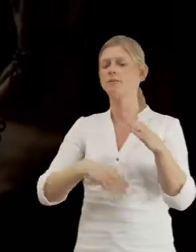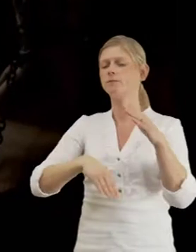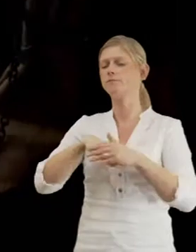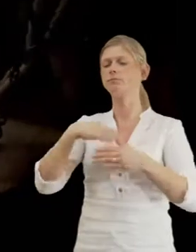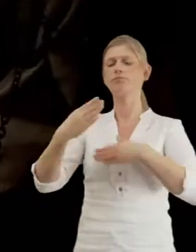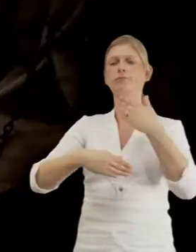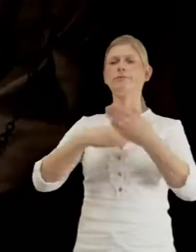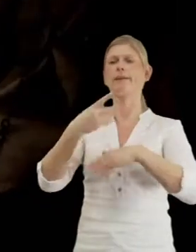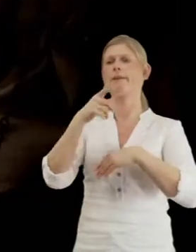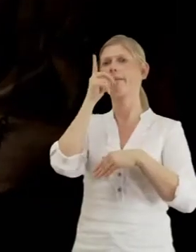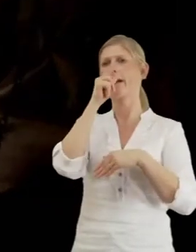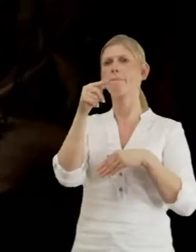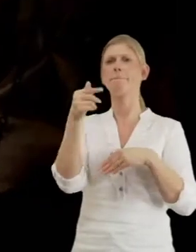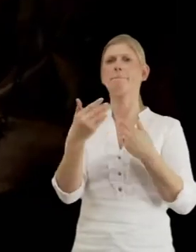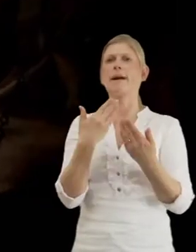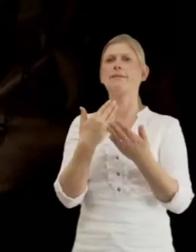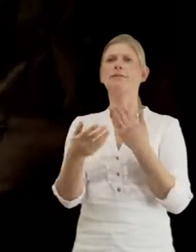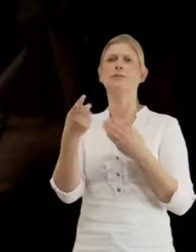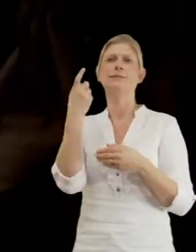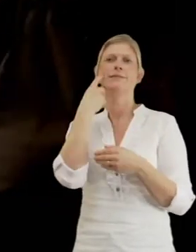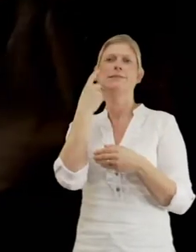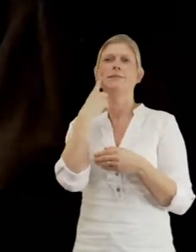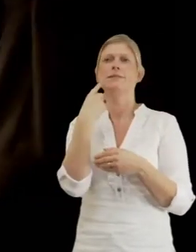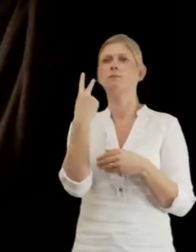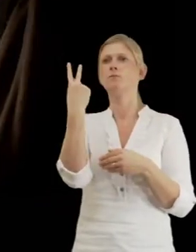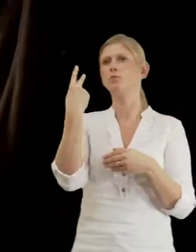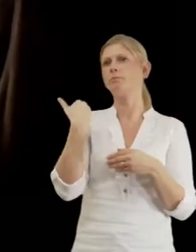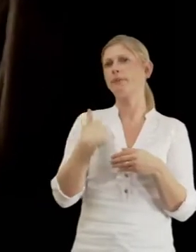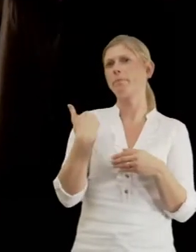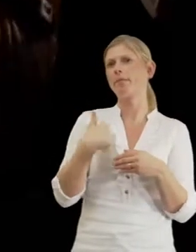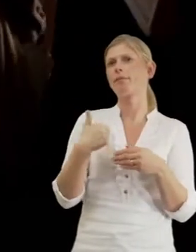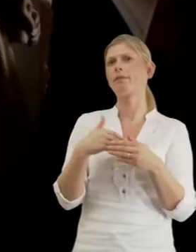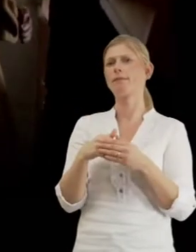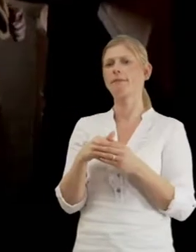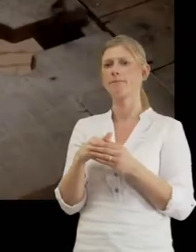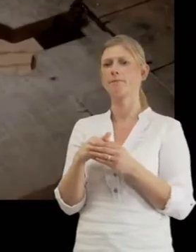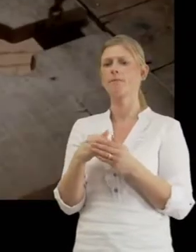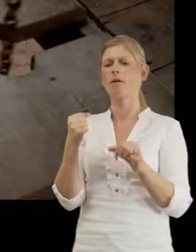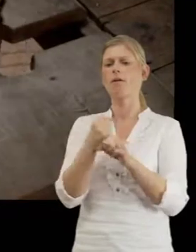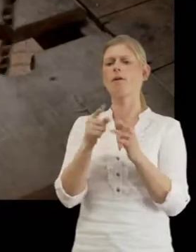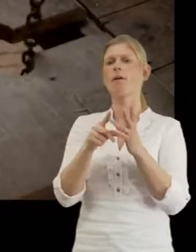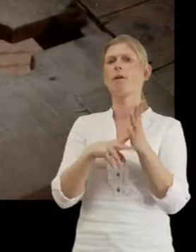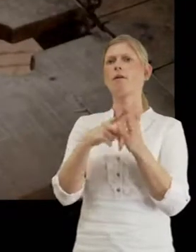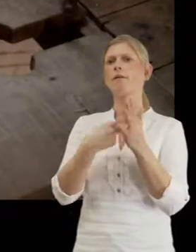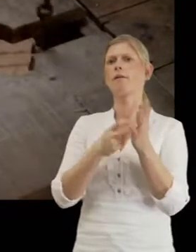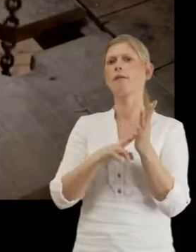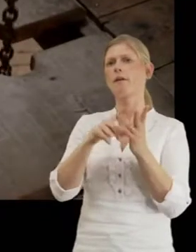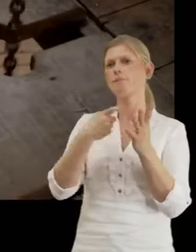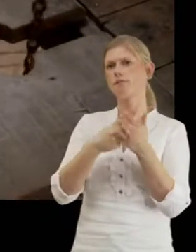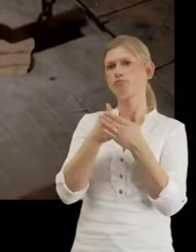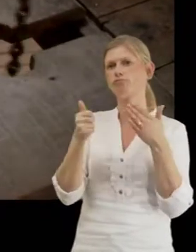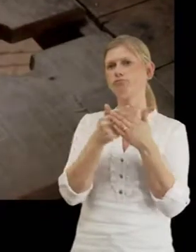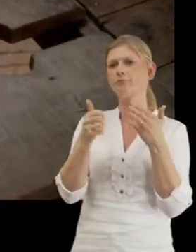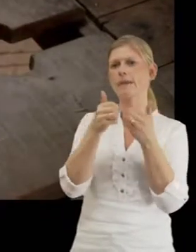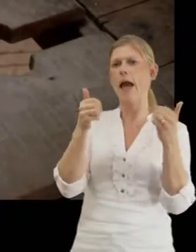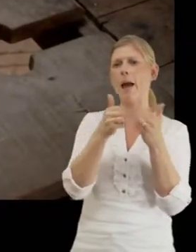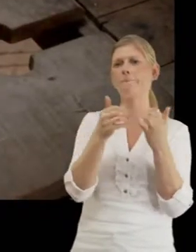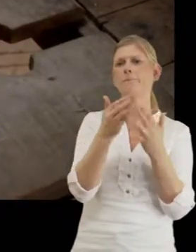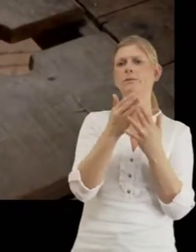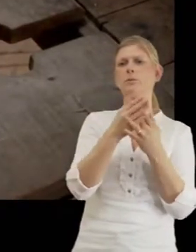whole process could be managed comfortably by just 2 millers. A governor regulates the gap between